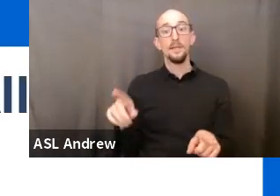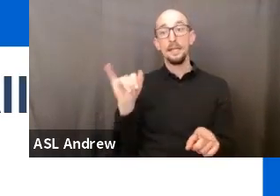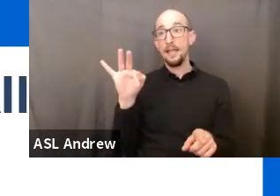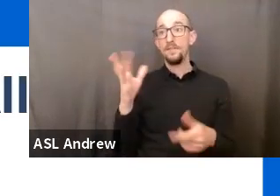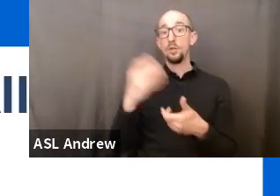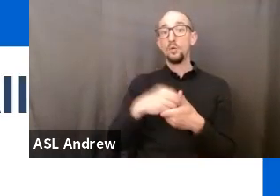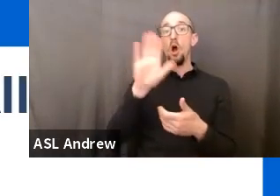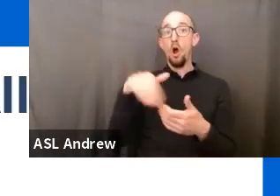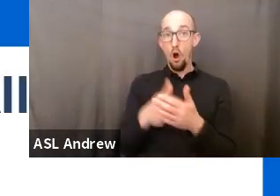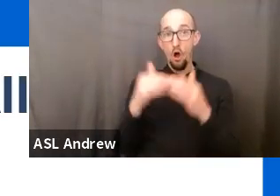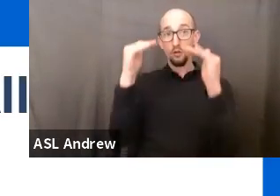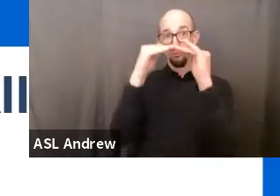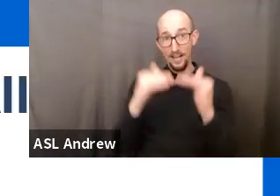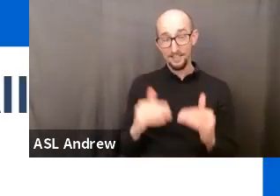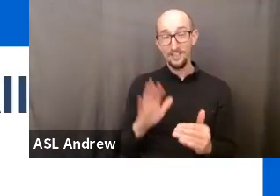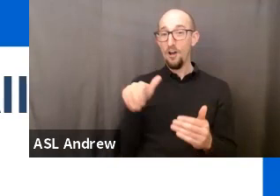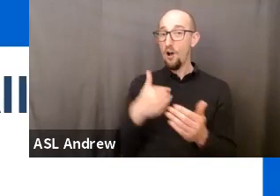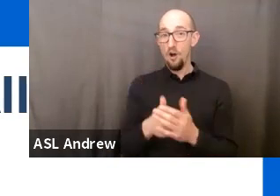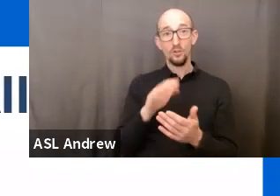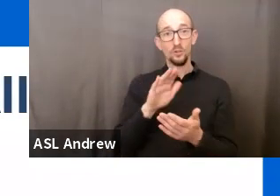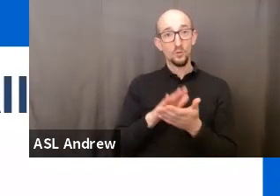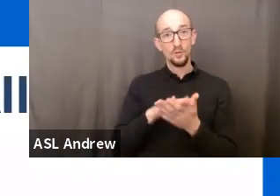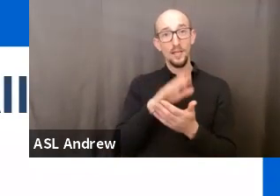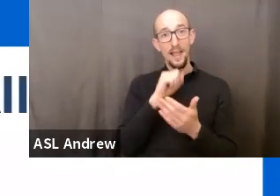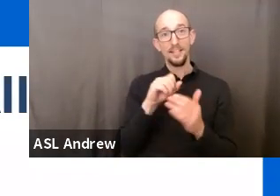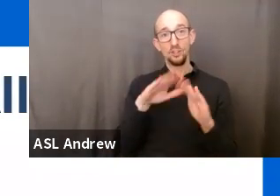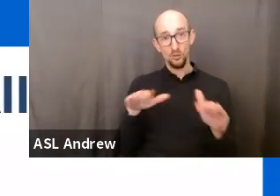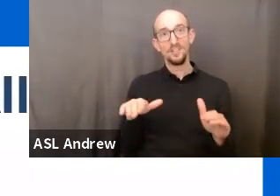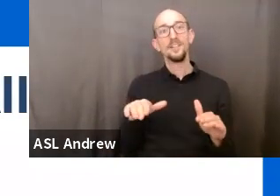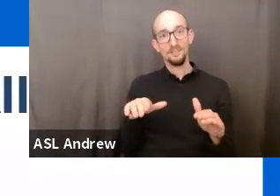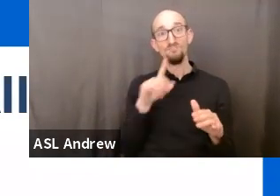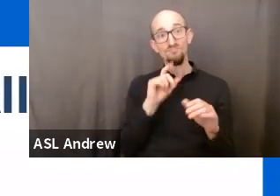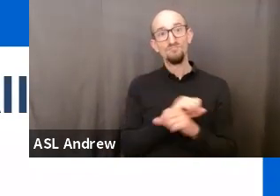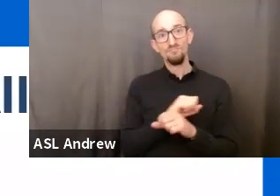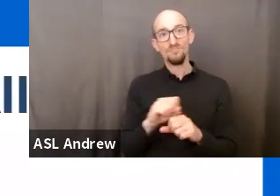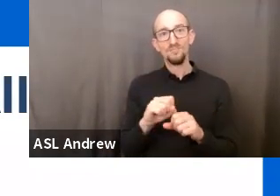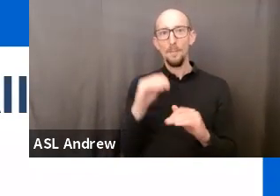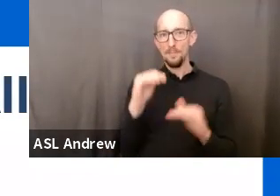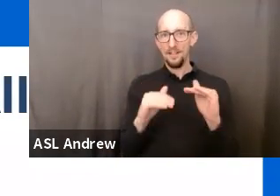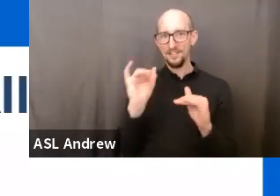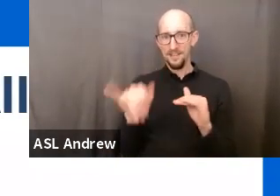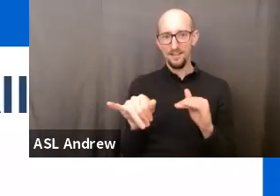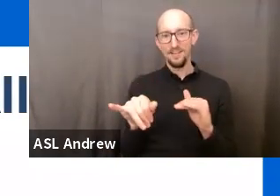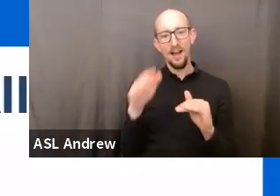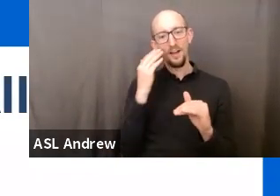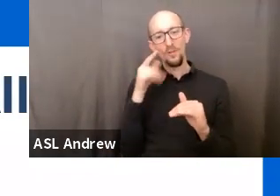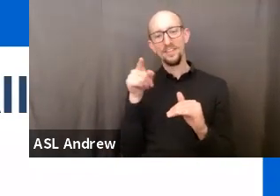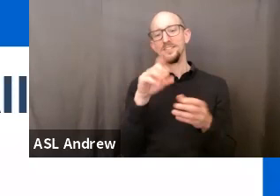all school-age children, yeah, does actually, I know these numbers are different because they're a